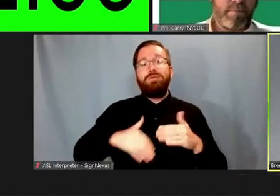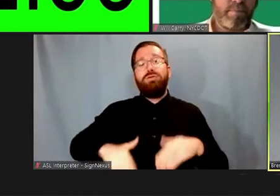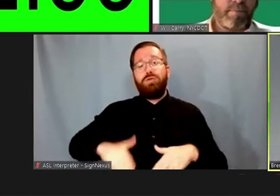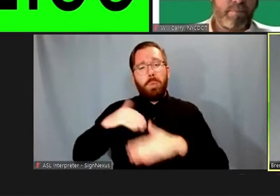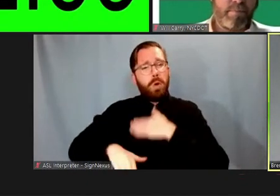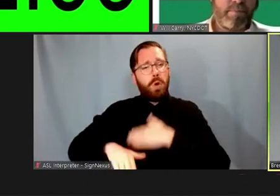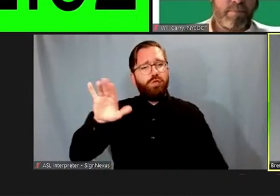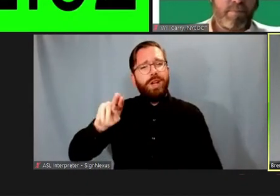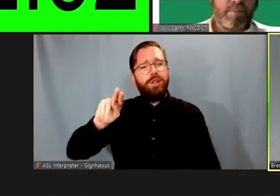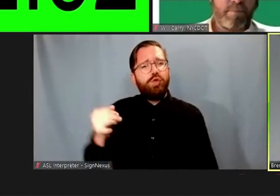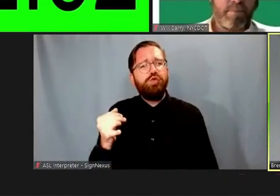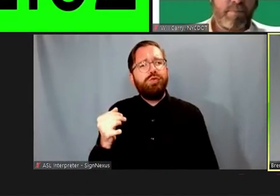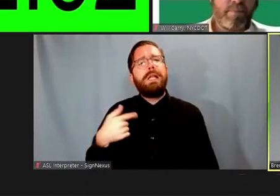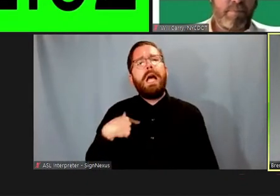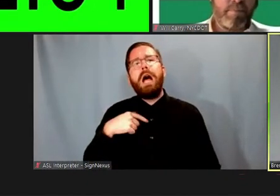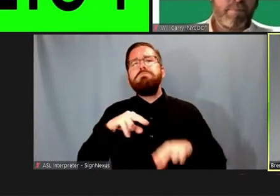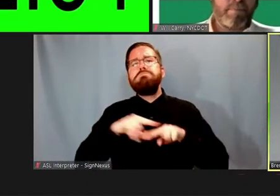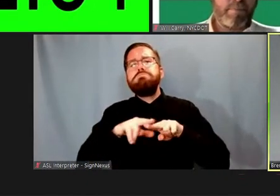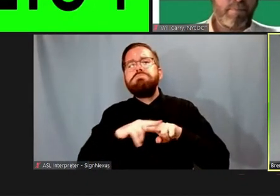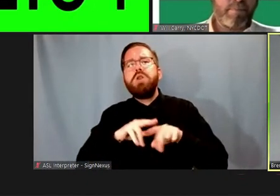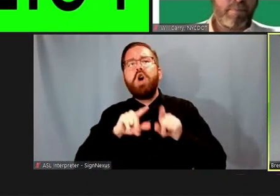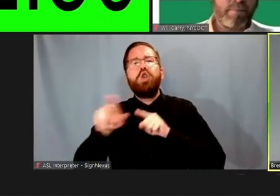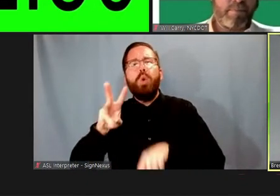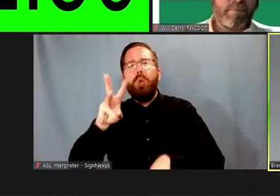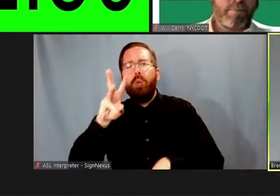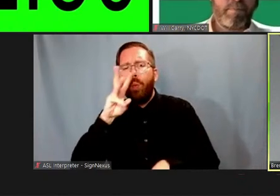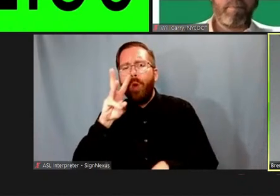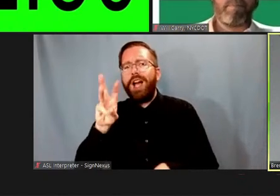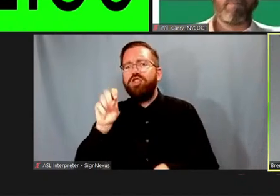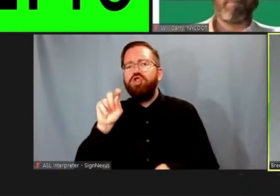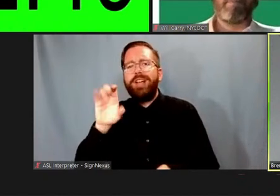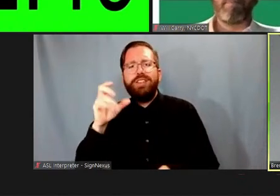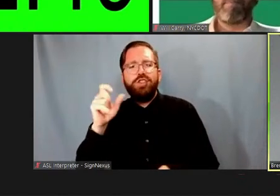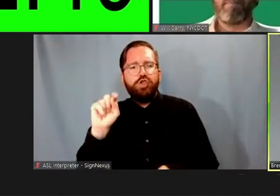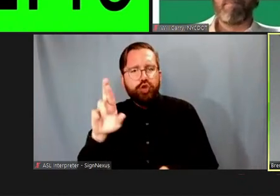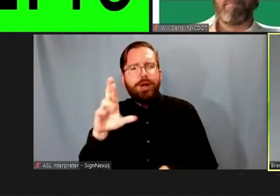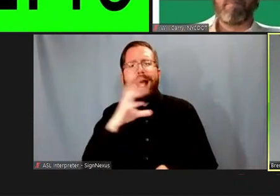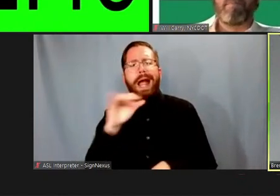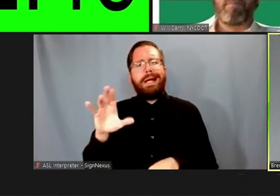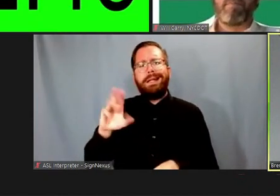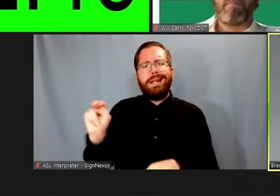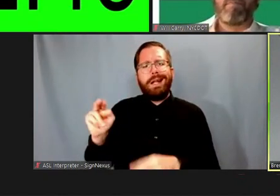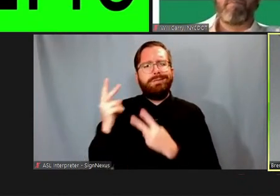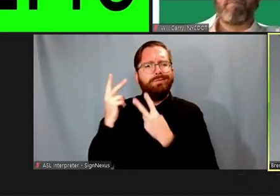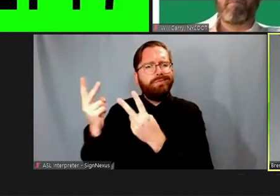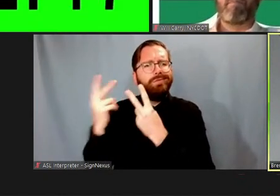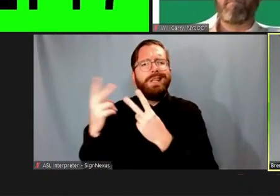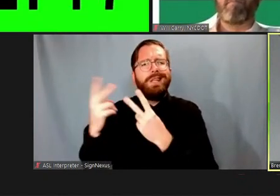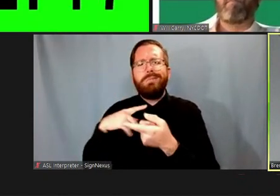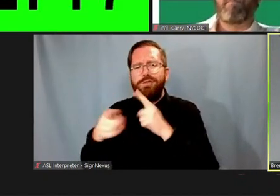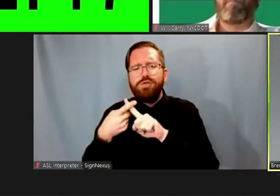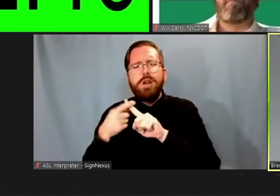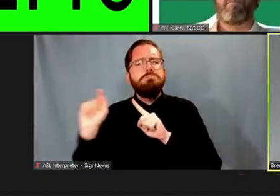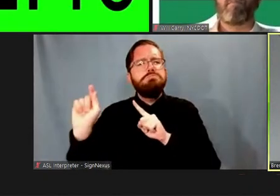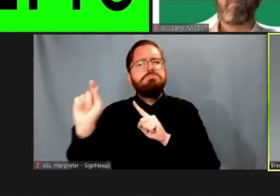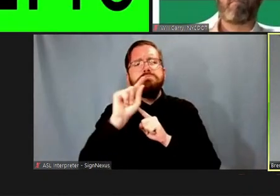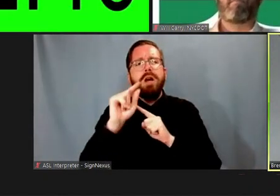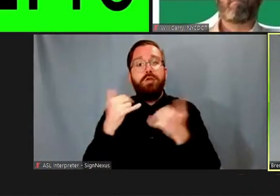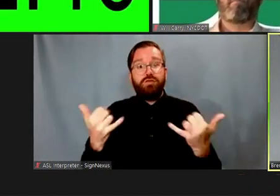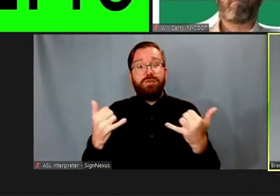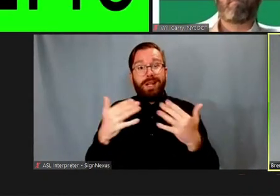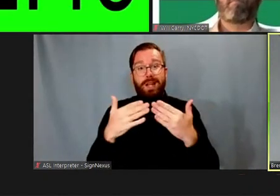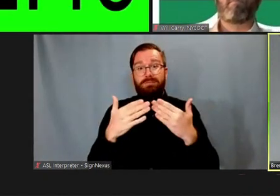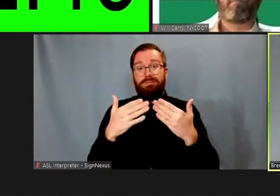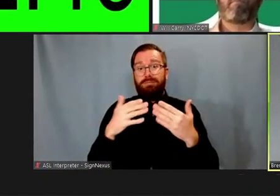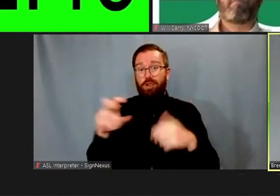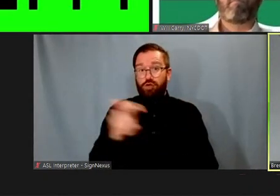hike in the hudson i'll visit my friends in westchester and connecticut we have ample public transit across this region but that transit right now is under threat due